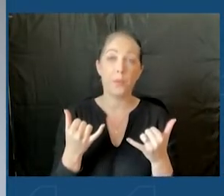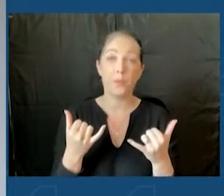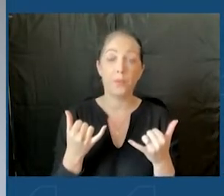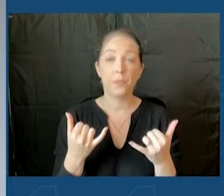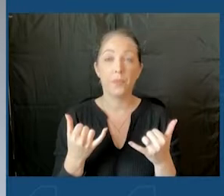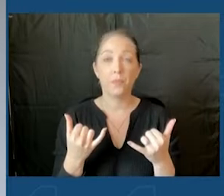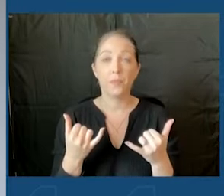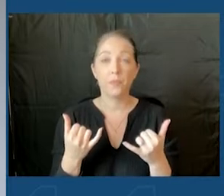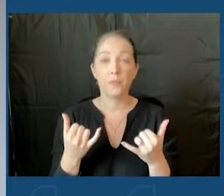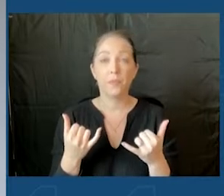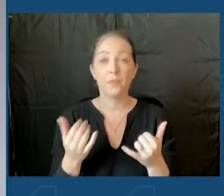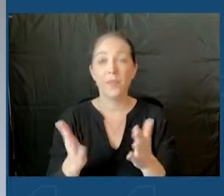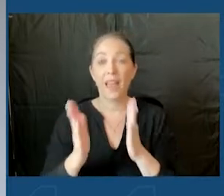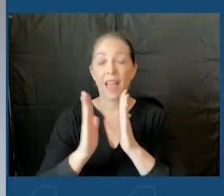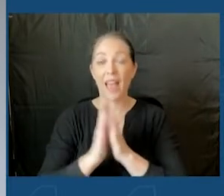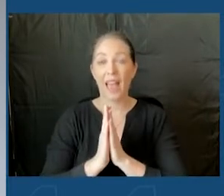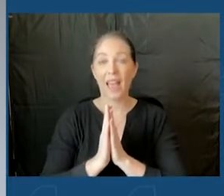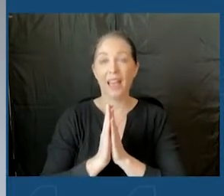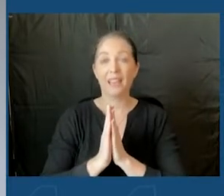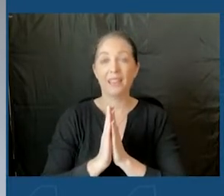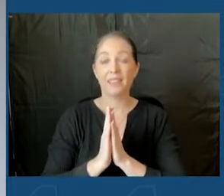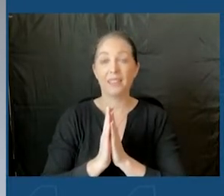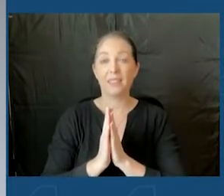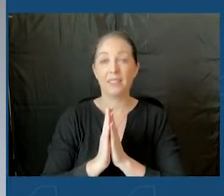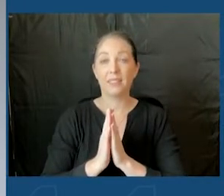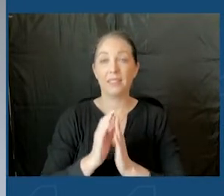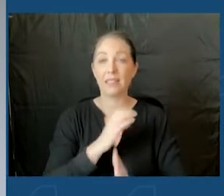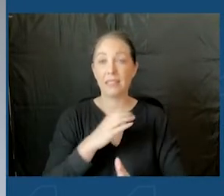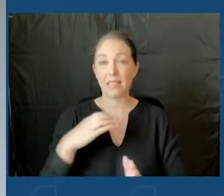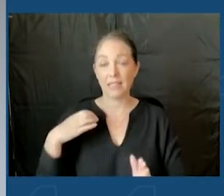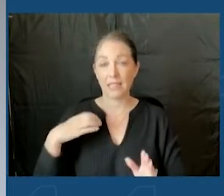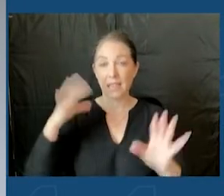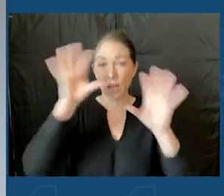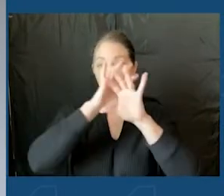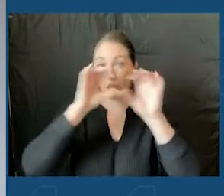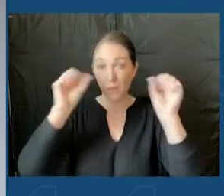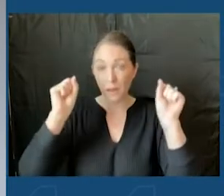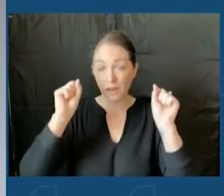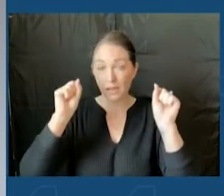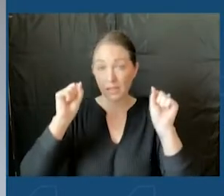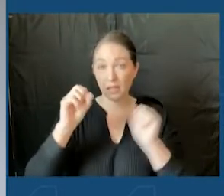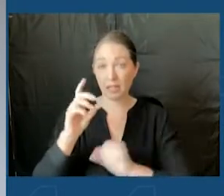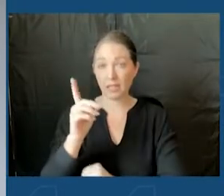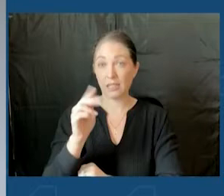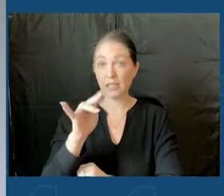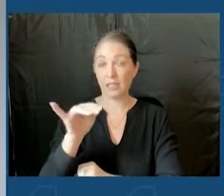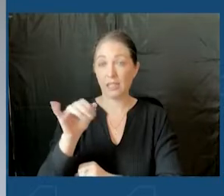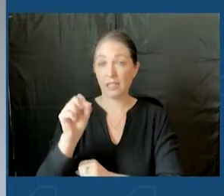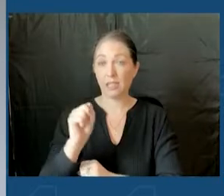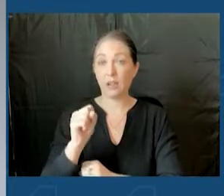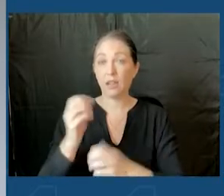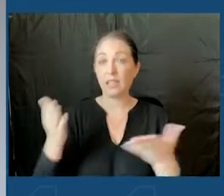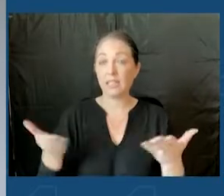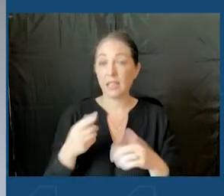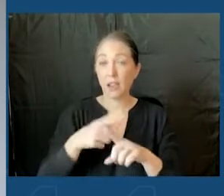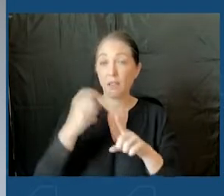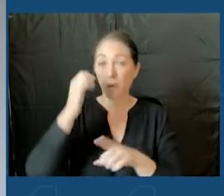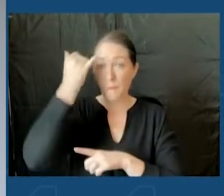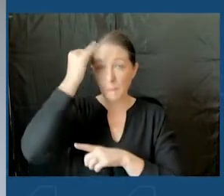we're going to ask our very own Council President Darius Pridgeon to come from the city of Buffalo. Will you give him a hand as he